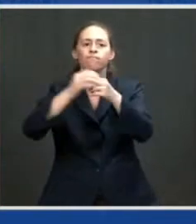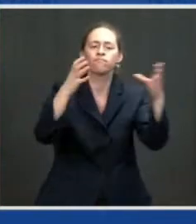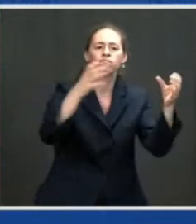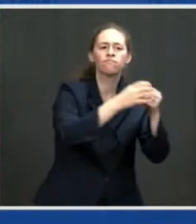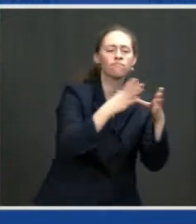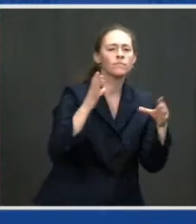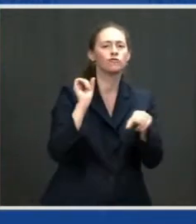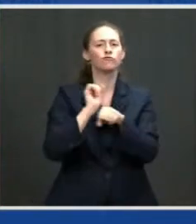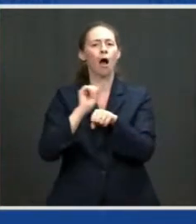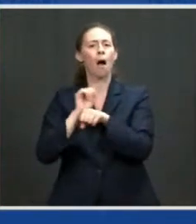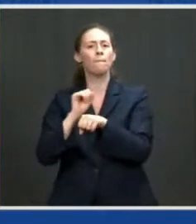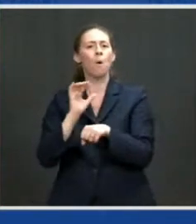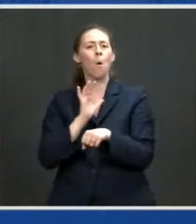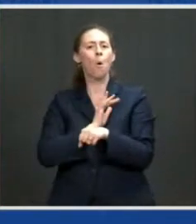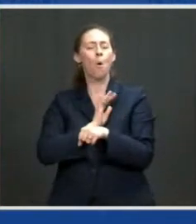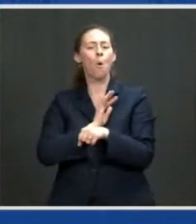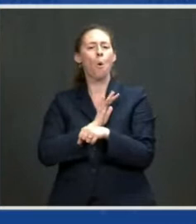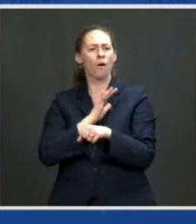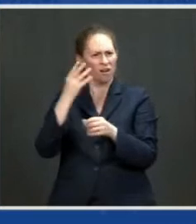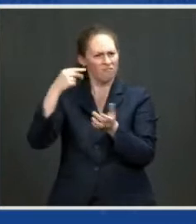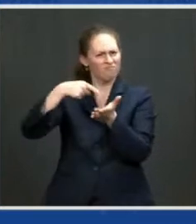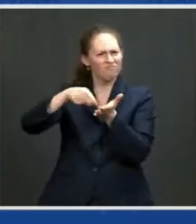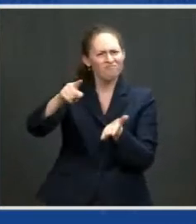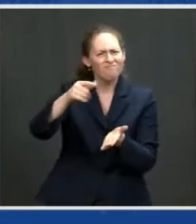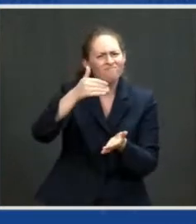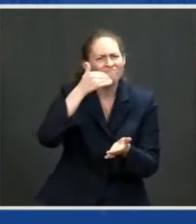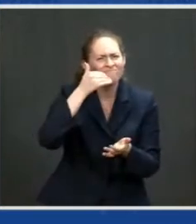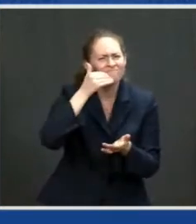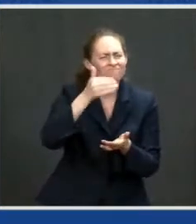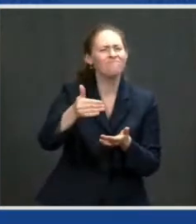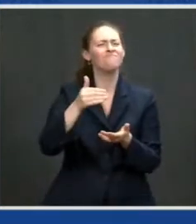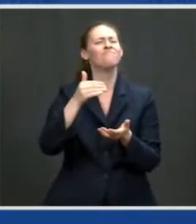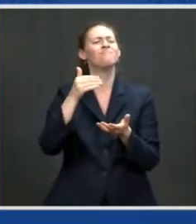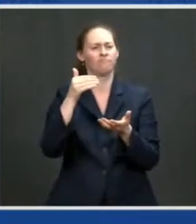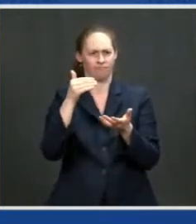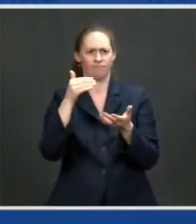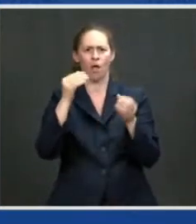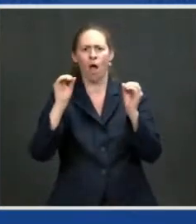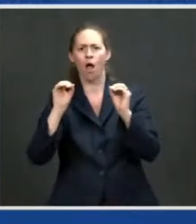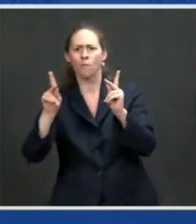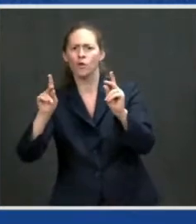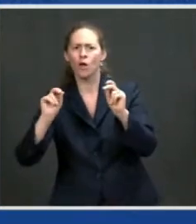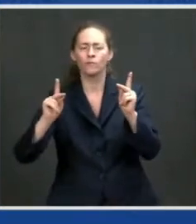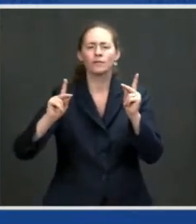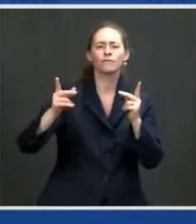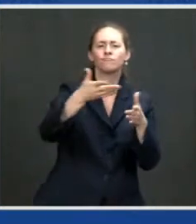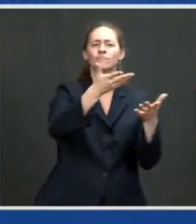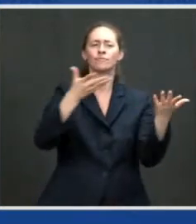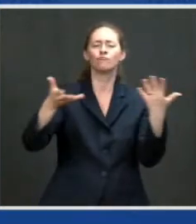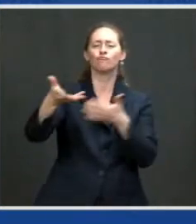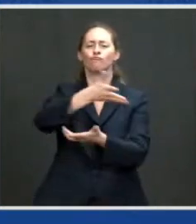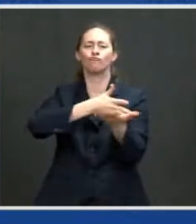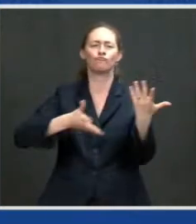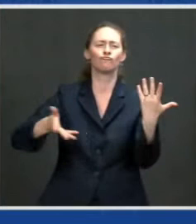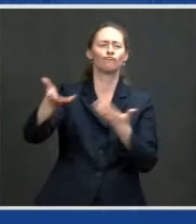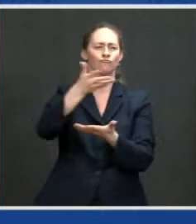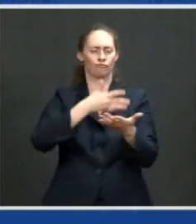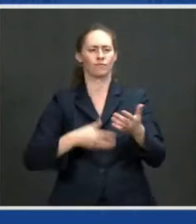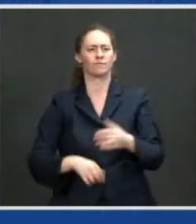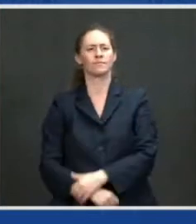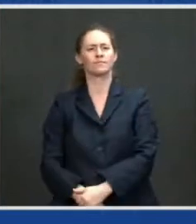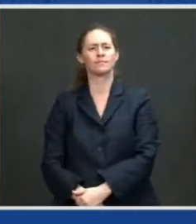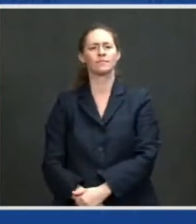quickly and share prosperity more broadly for decades to come. Those electrical poles and wires still help power